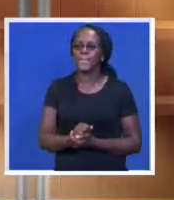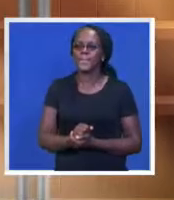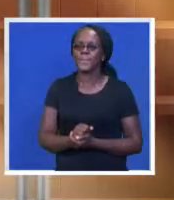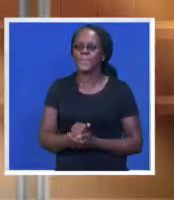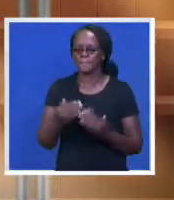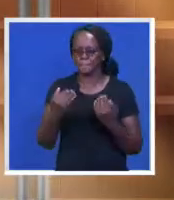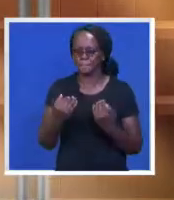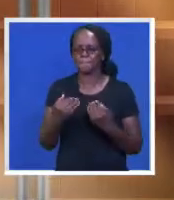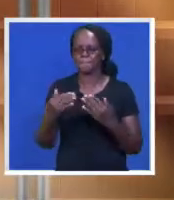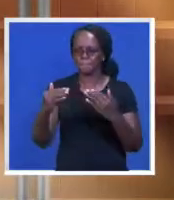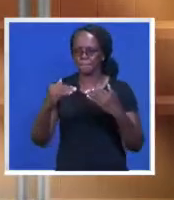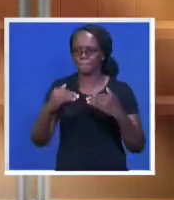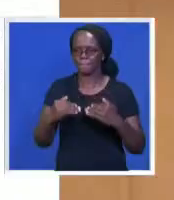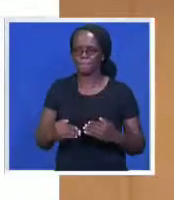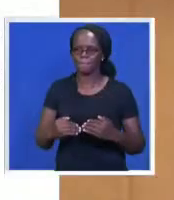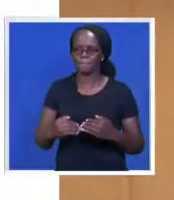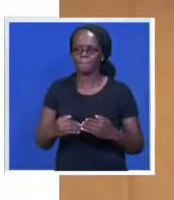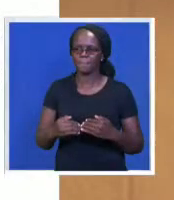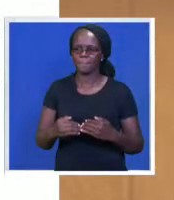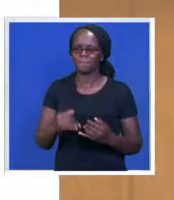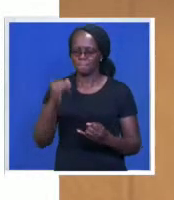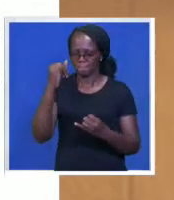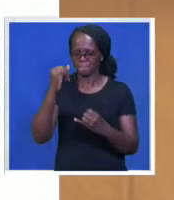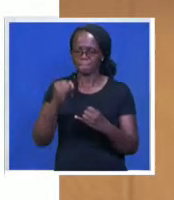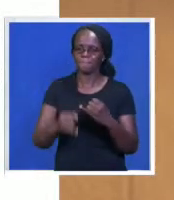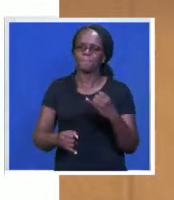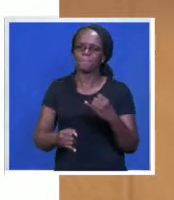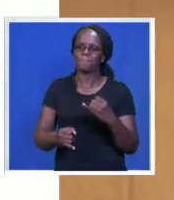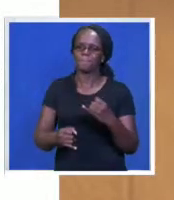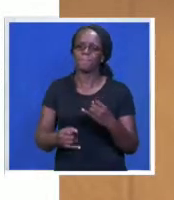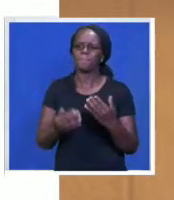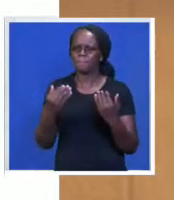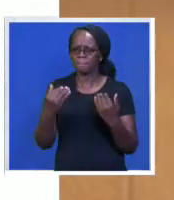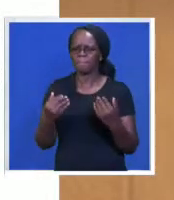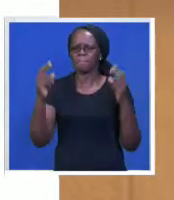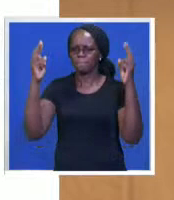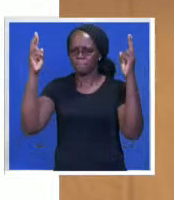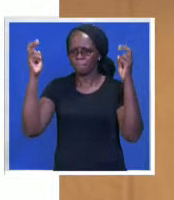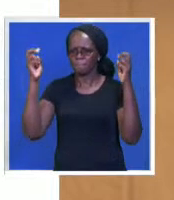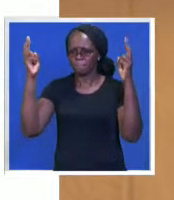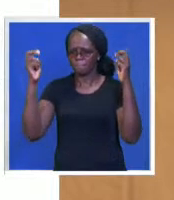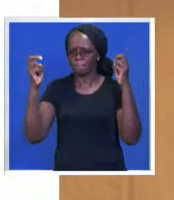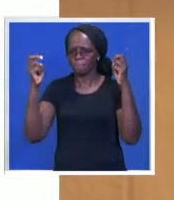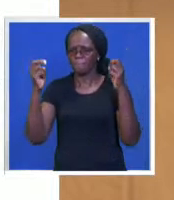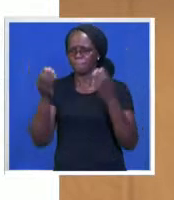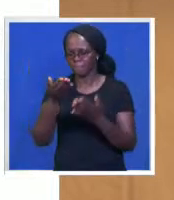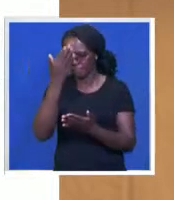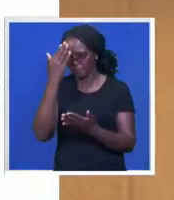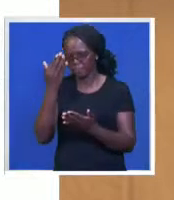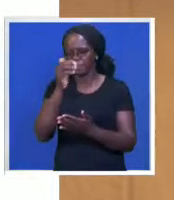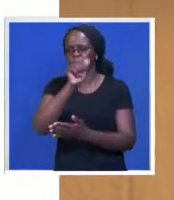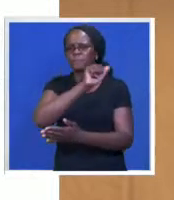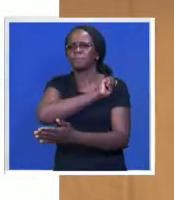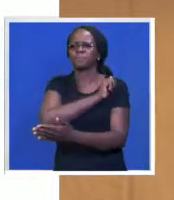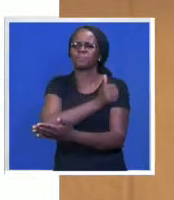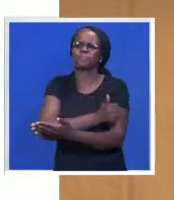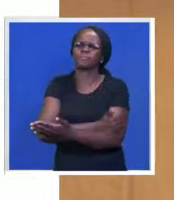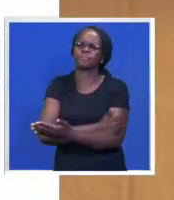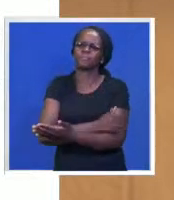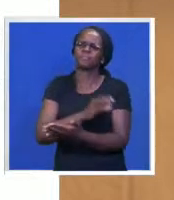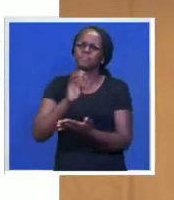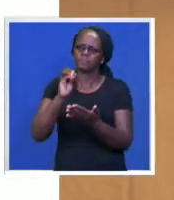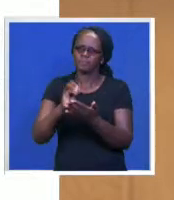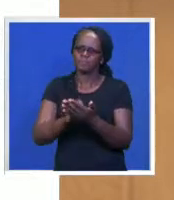Moving on, Lenai Tom. In conclusion, in today's lesson, we have learned that authority means having power to